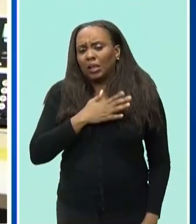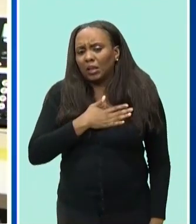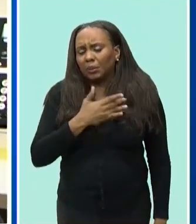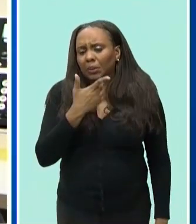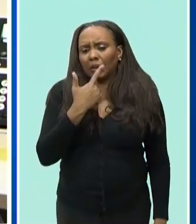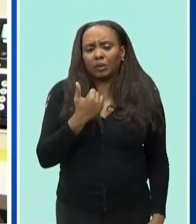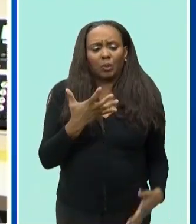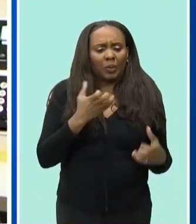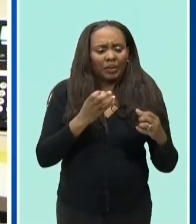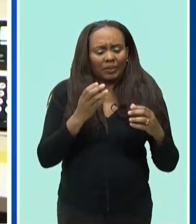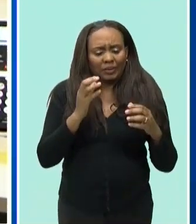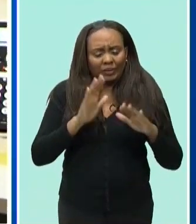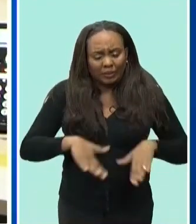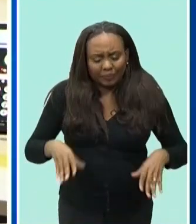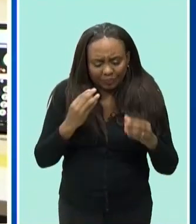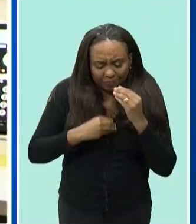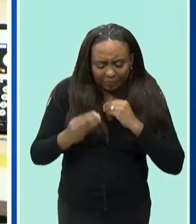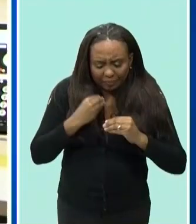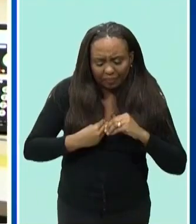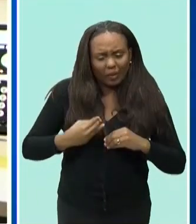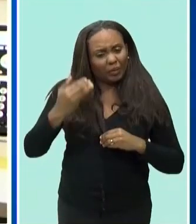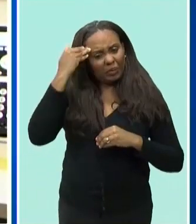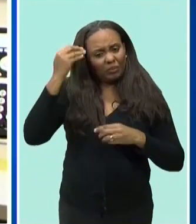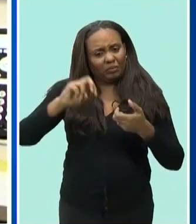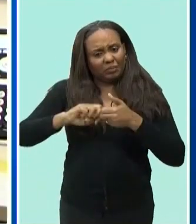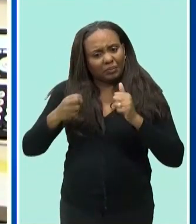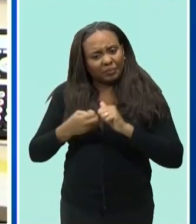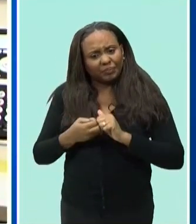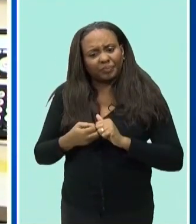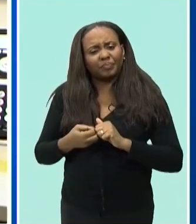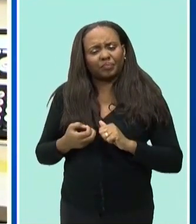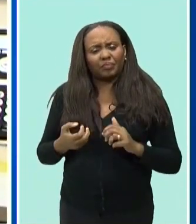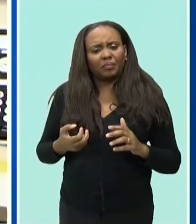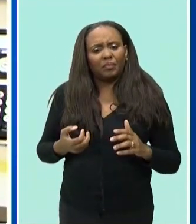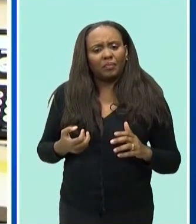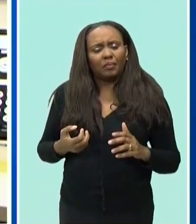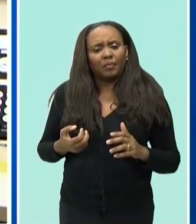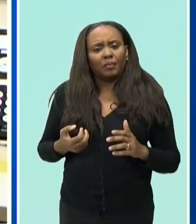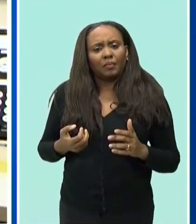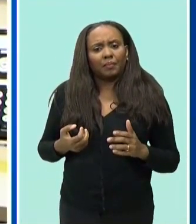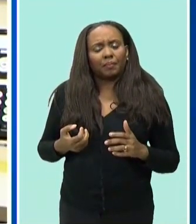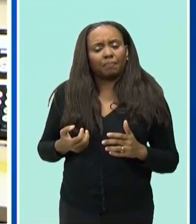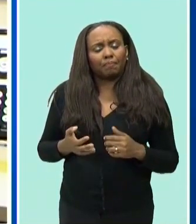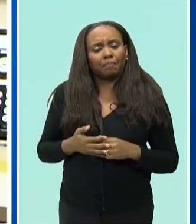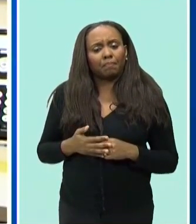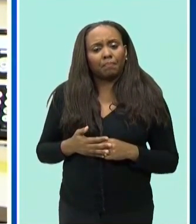of, yes, we know that it is a problem, but it's actually